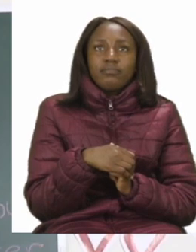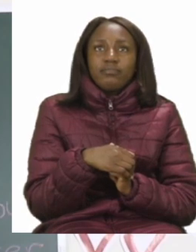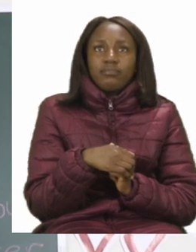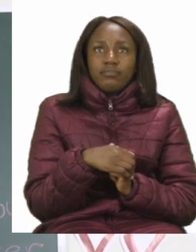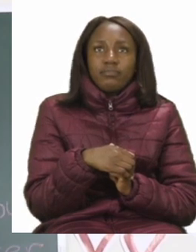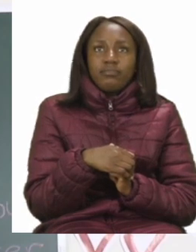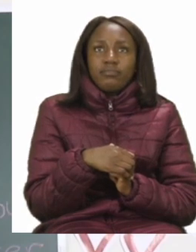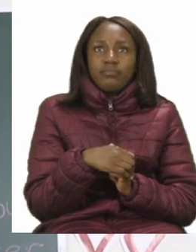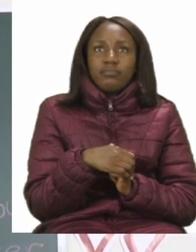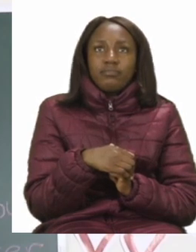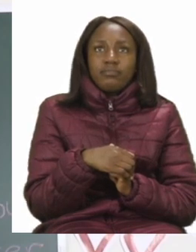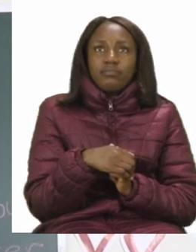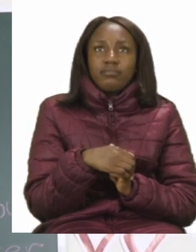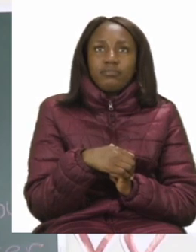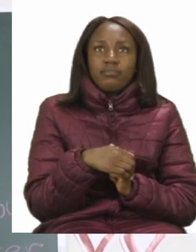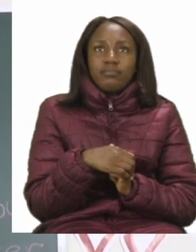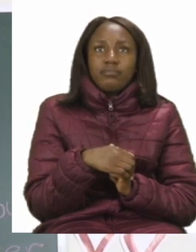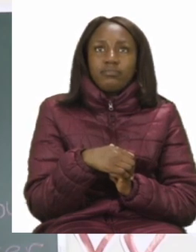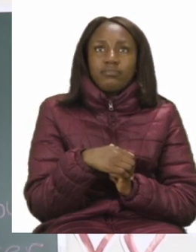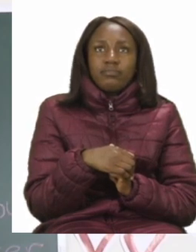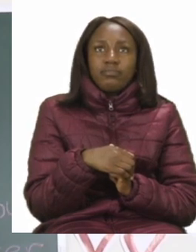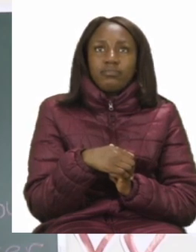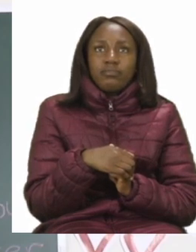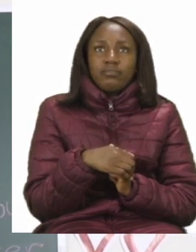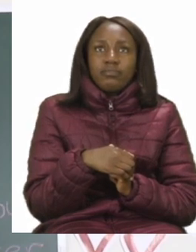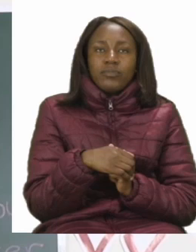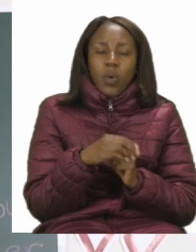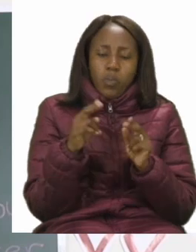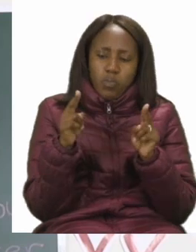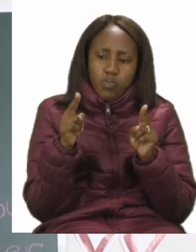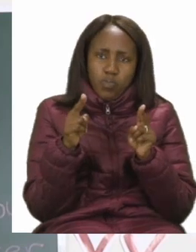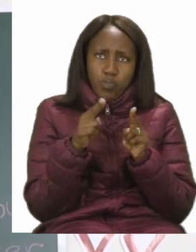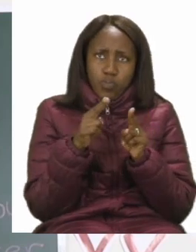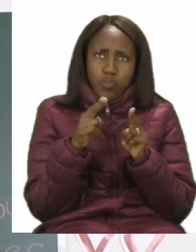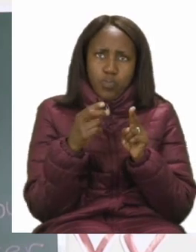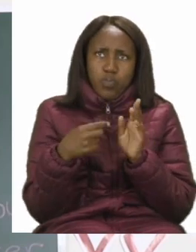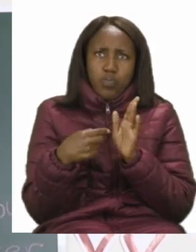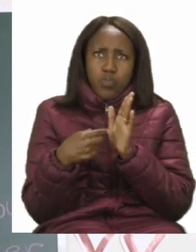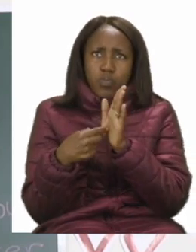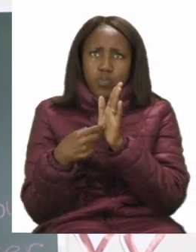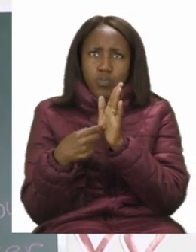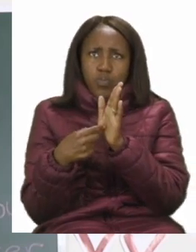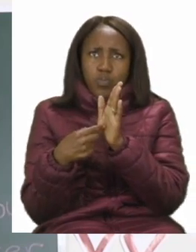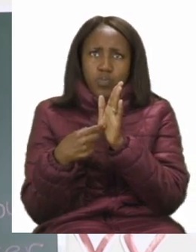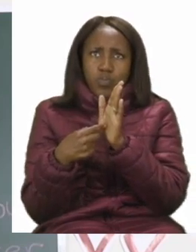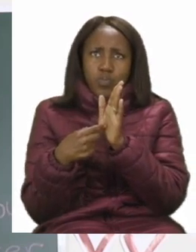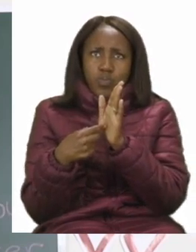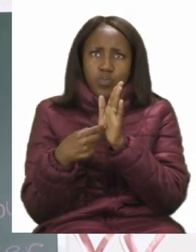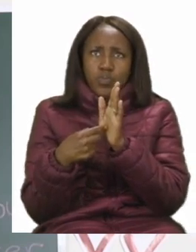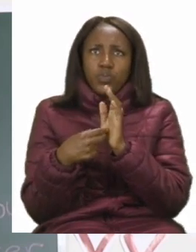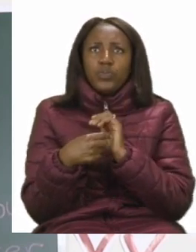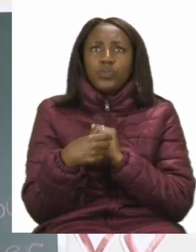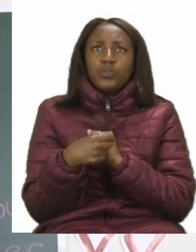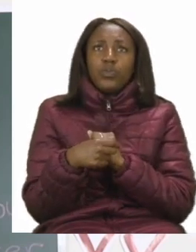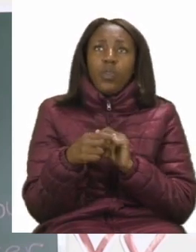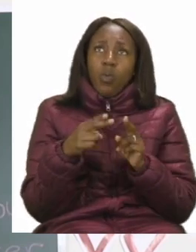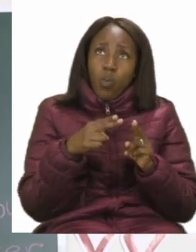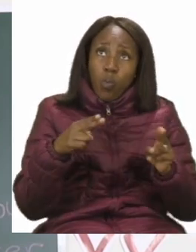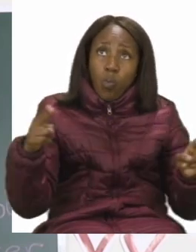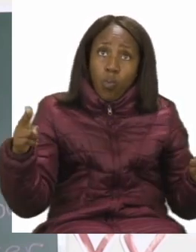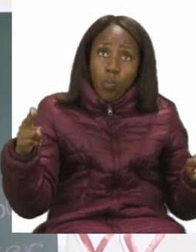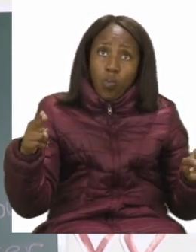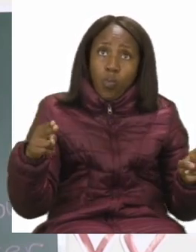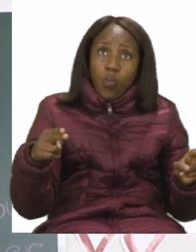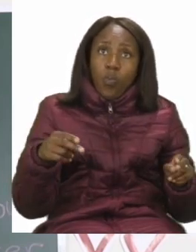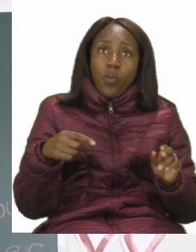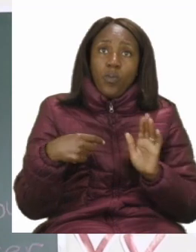Okay, so we draw our short hand over there and we draw our long